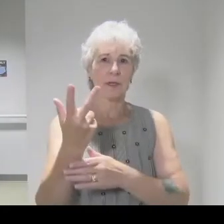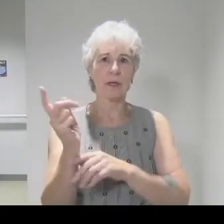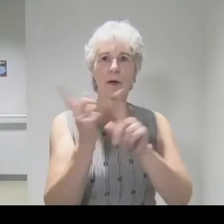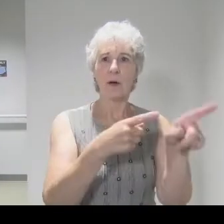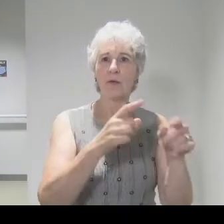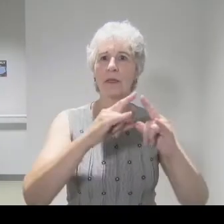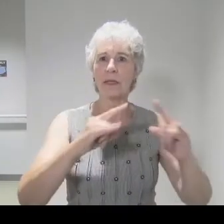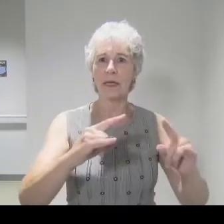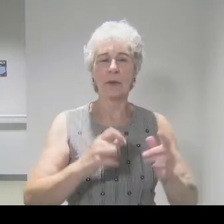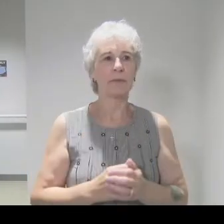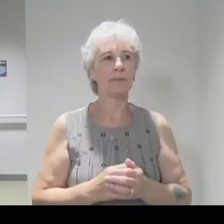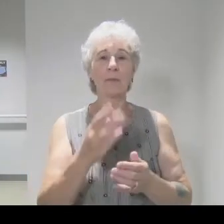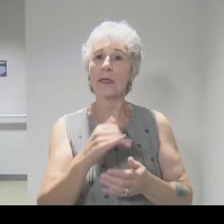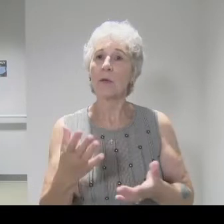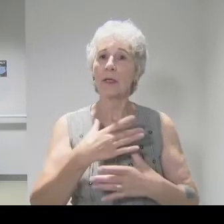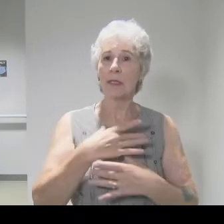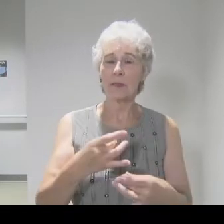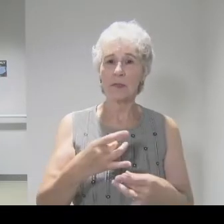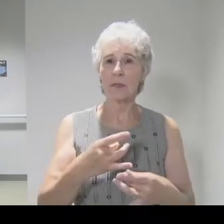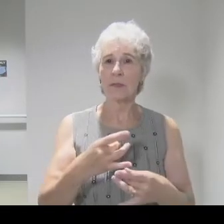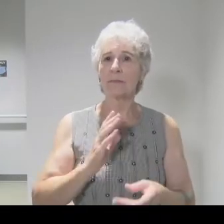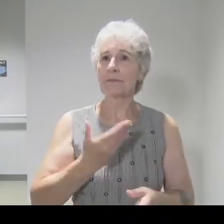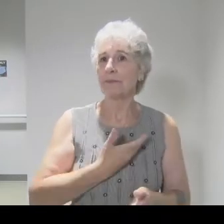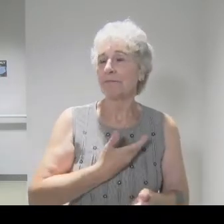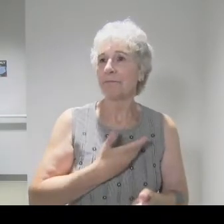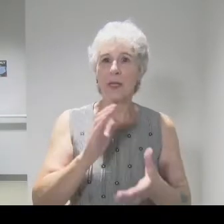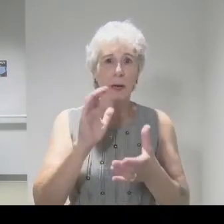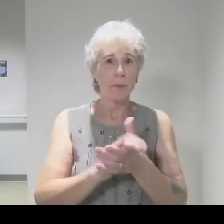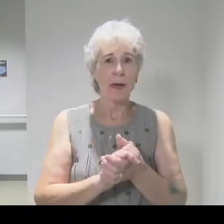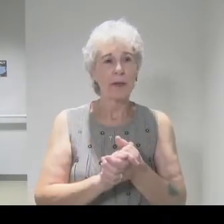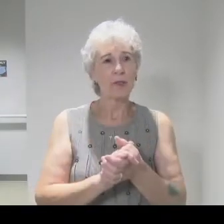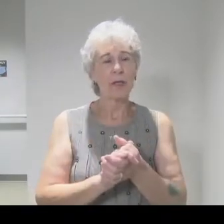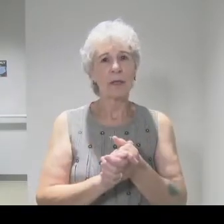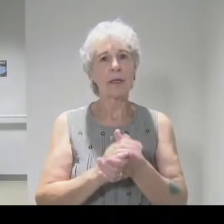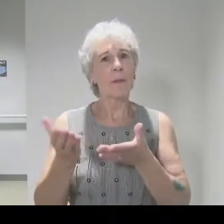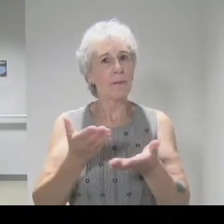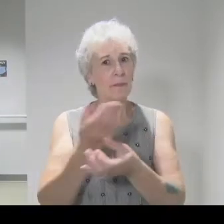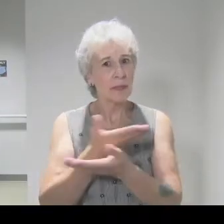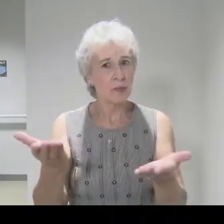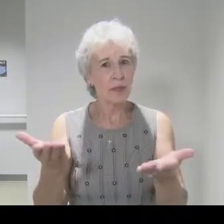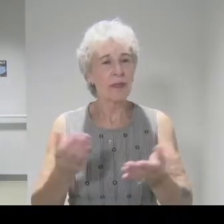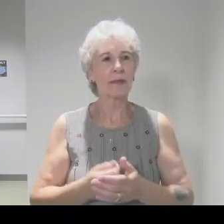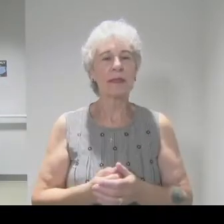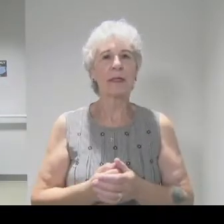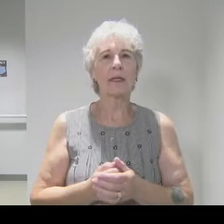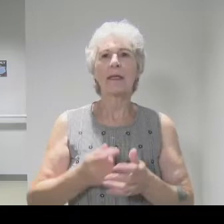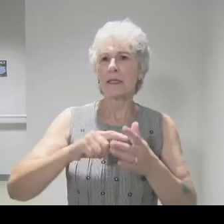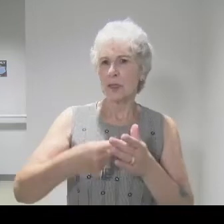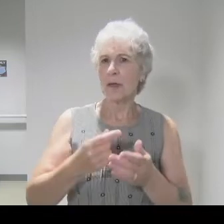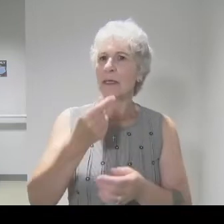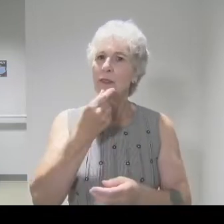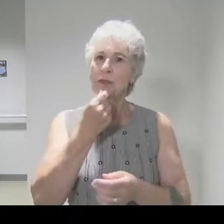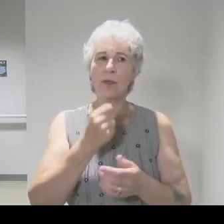camp. Anybody that is interested in our marriage ministry called Reengage, that's going to be starting up pretty soon, and